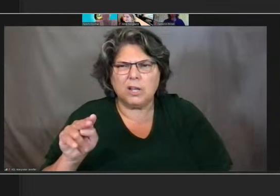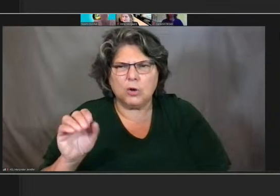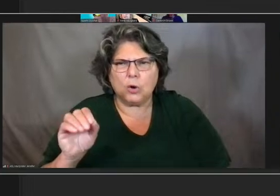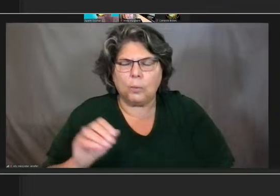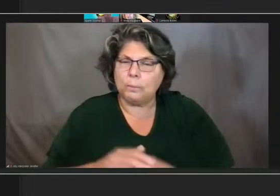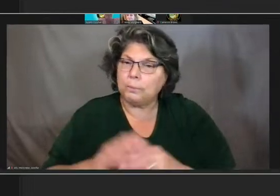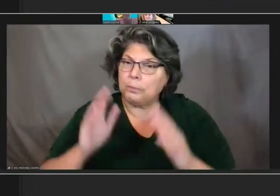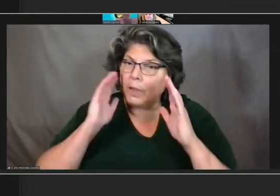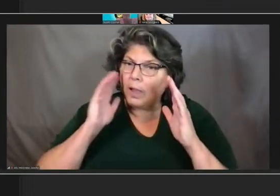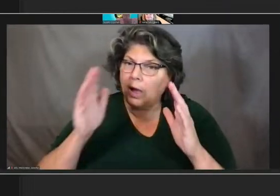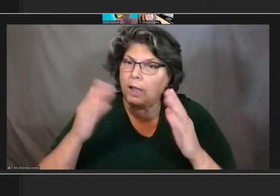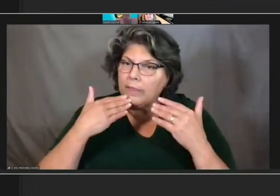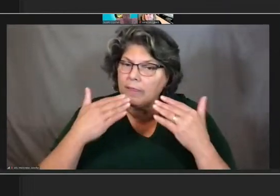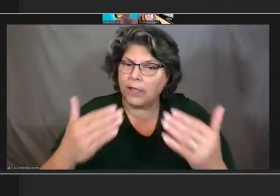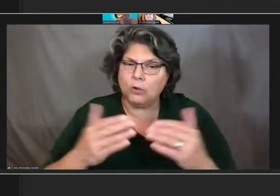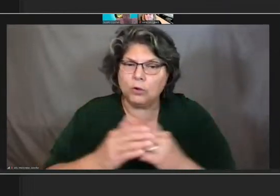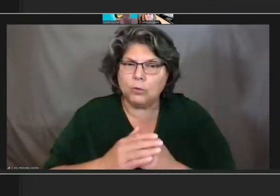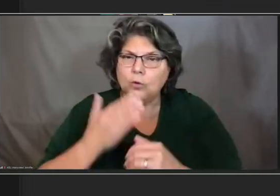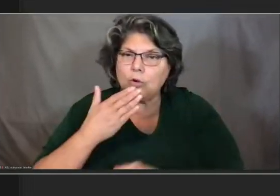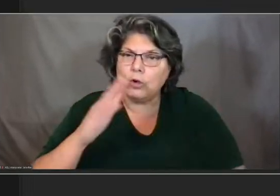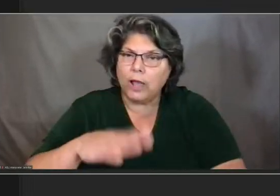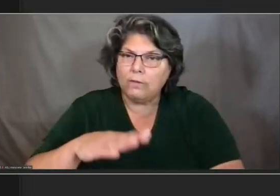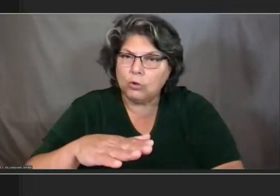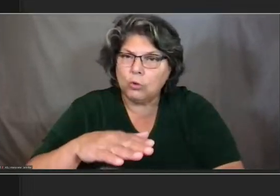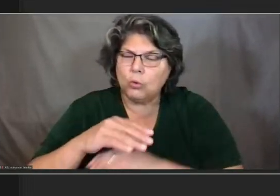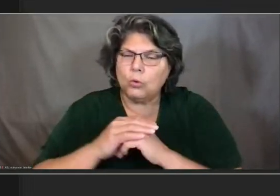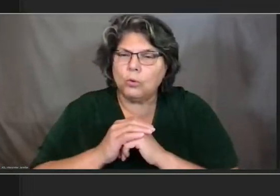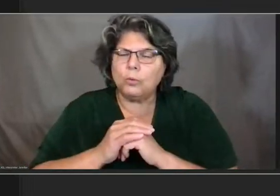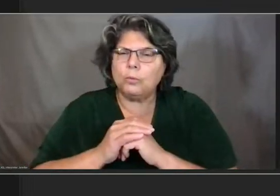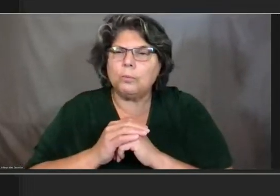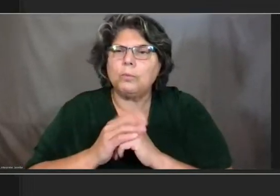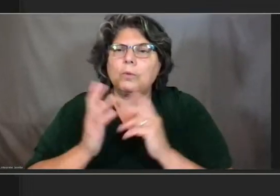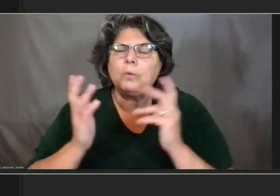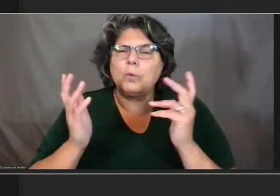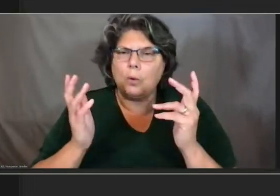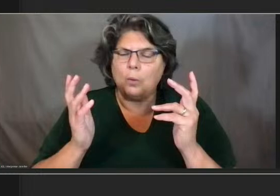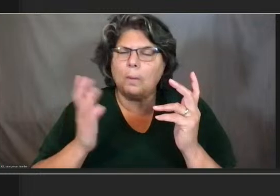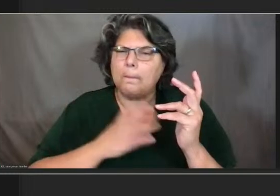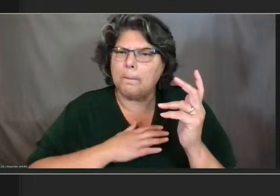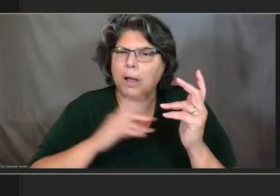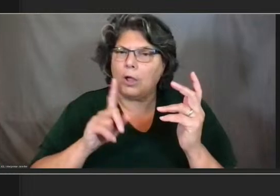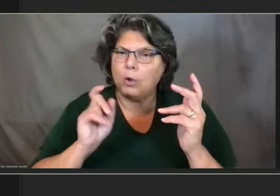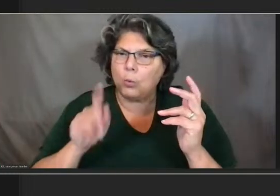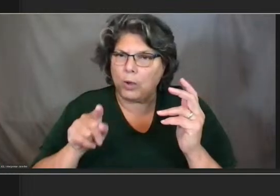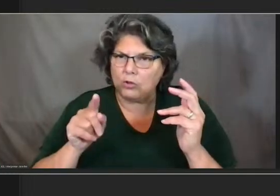Hi, thank you. Good afternoon. So my question is